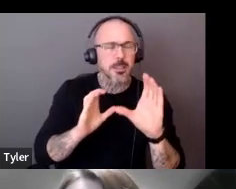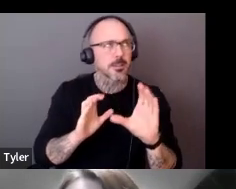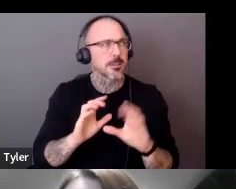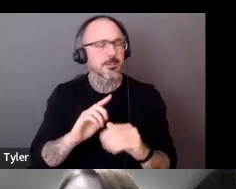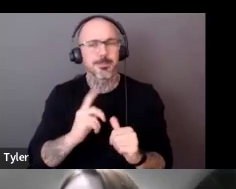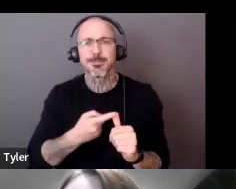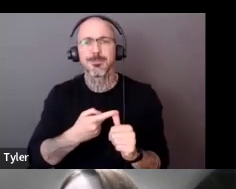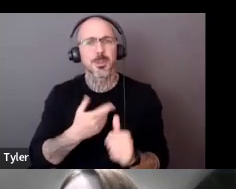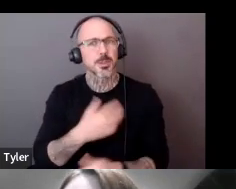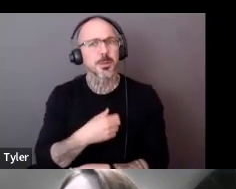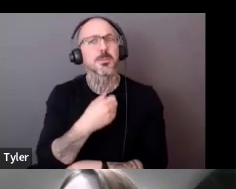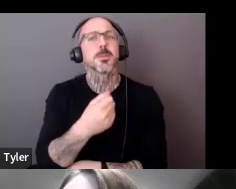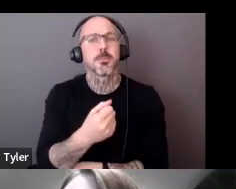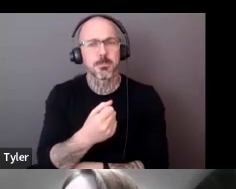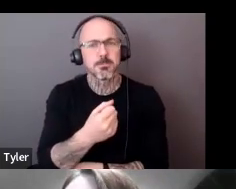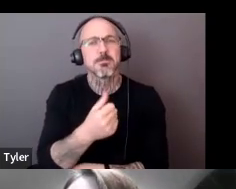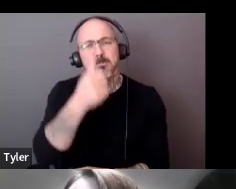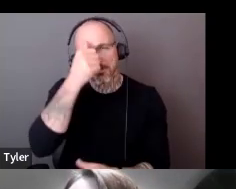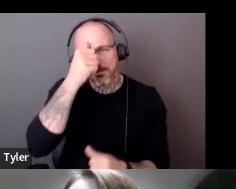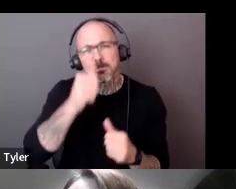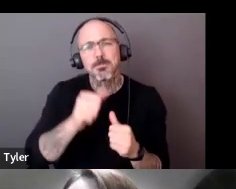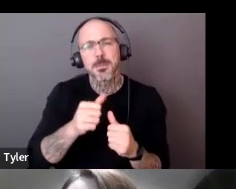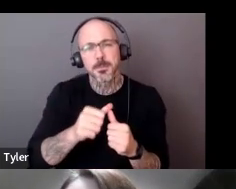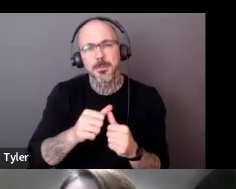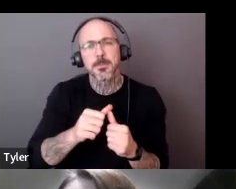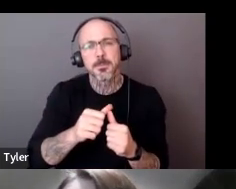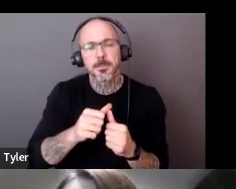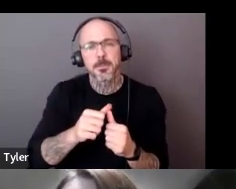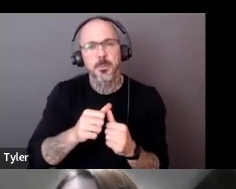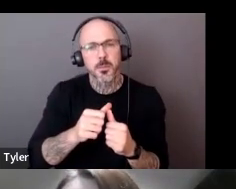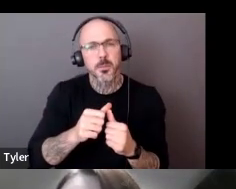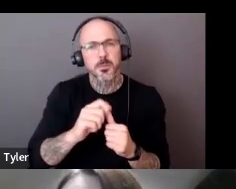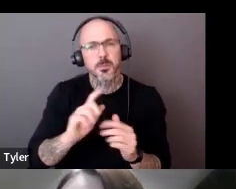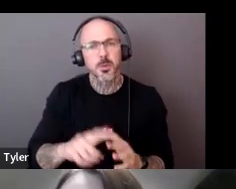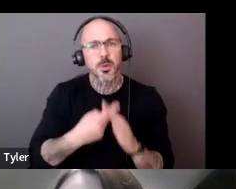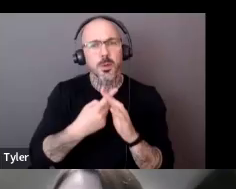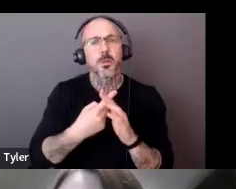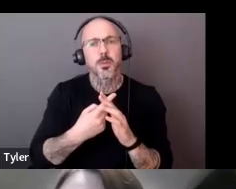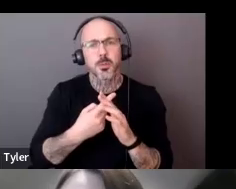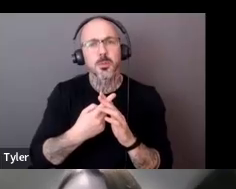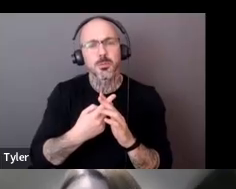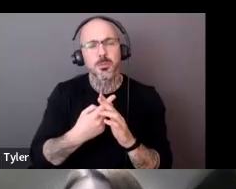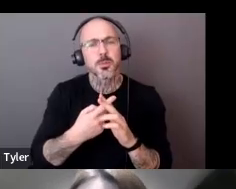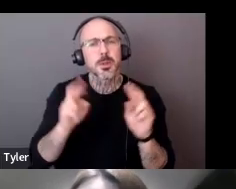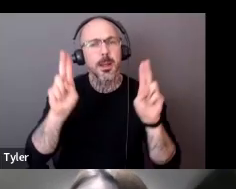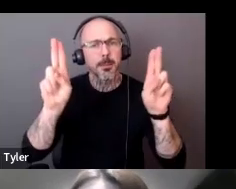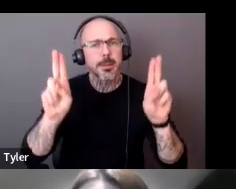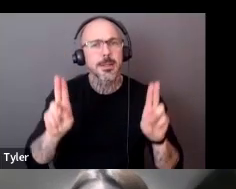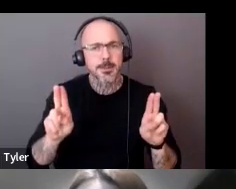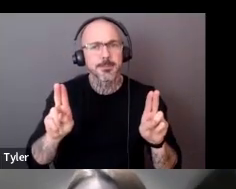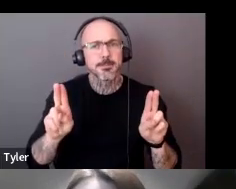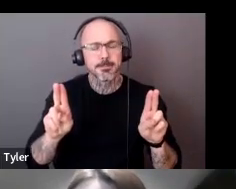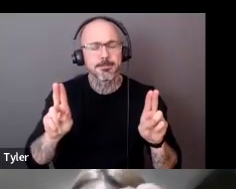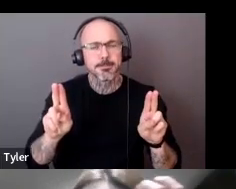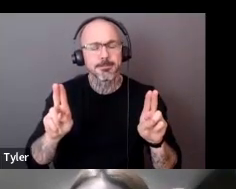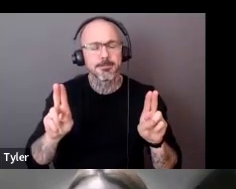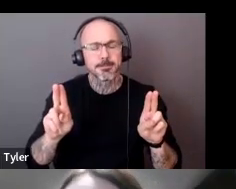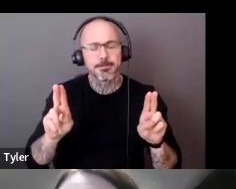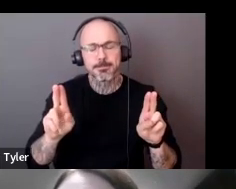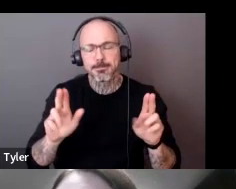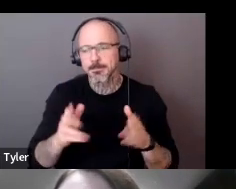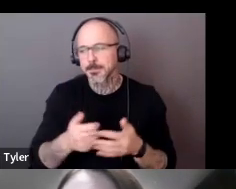always remember that there was an application, a part of the application that asked about something about